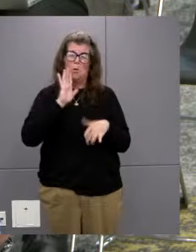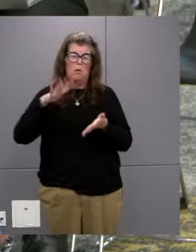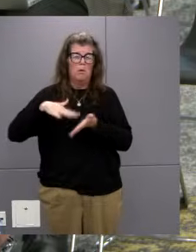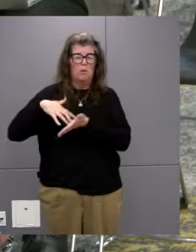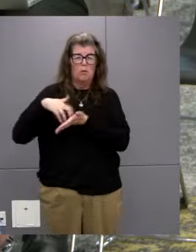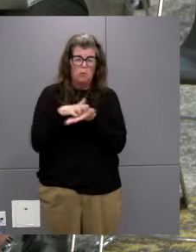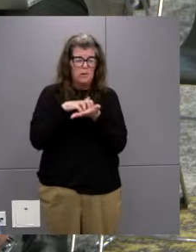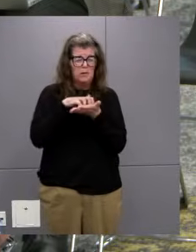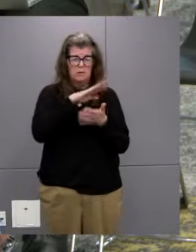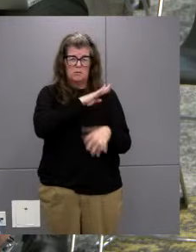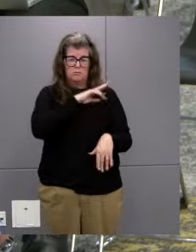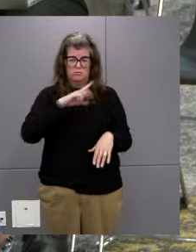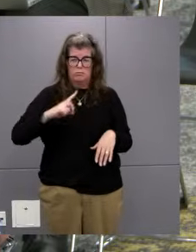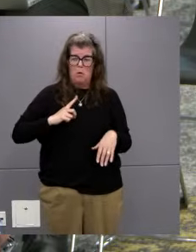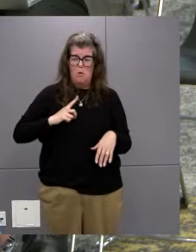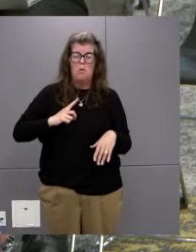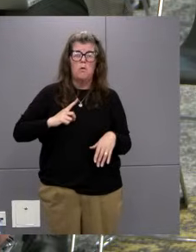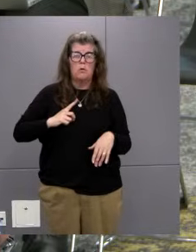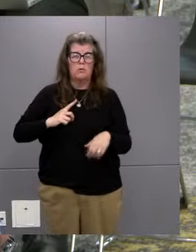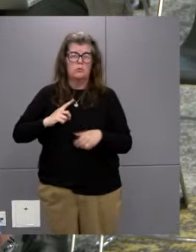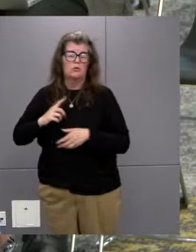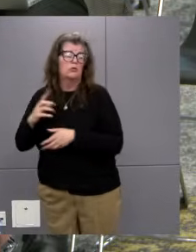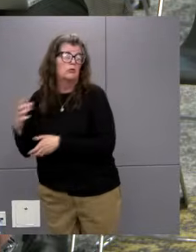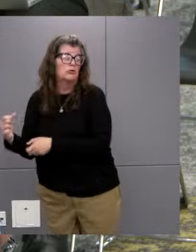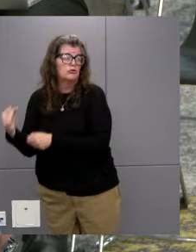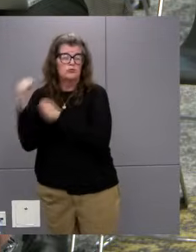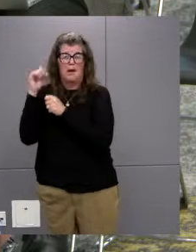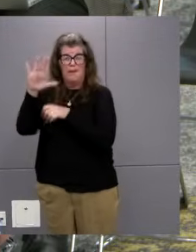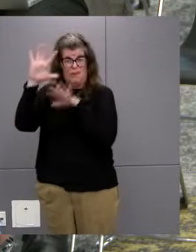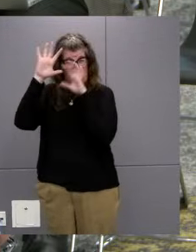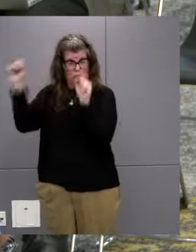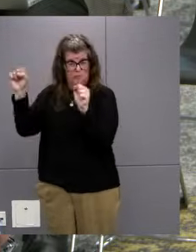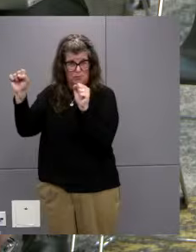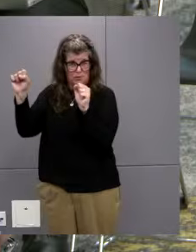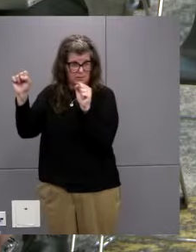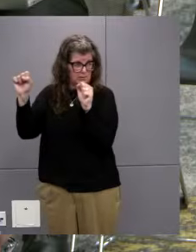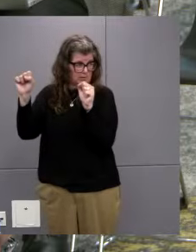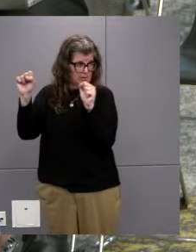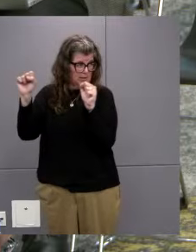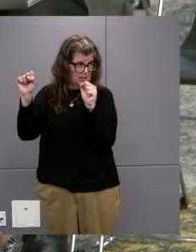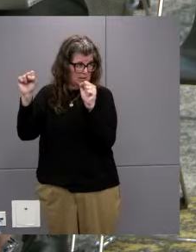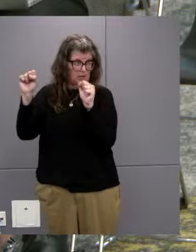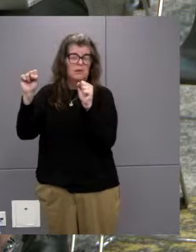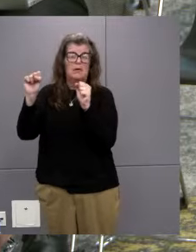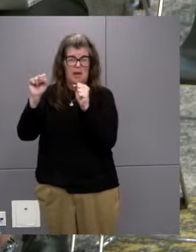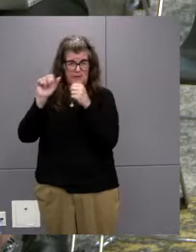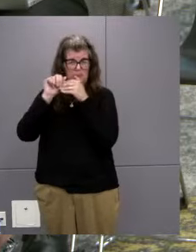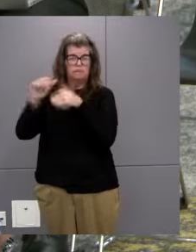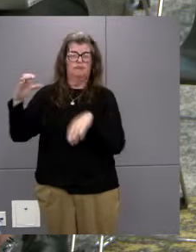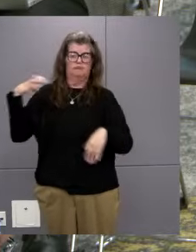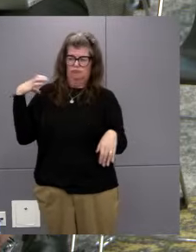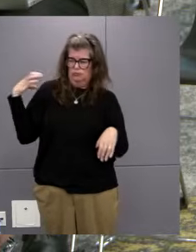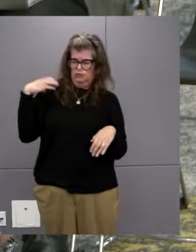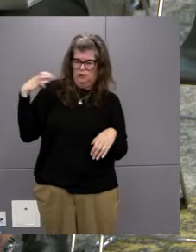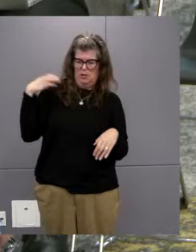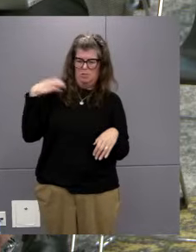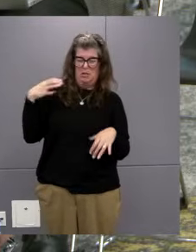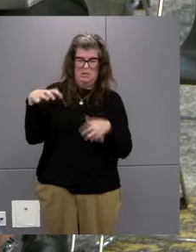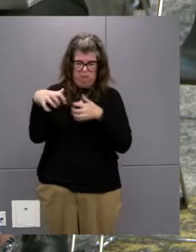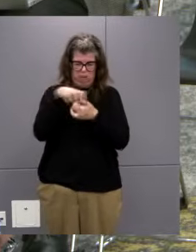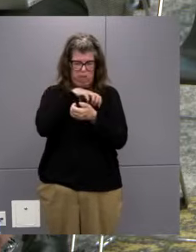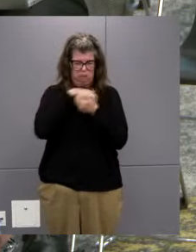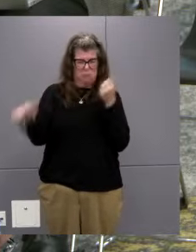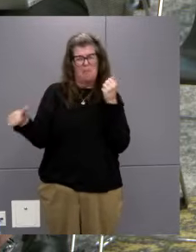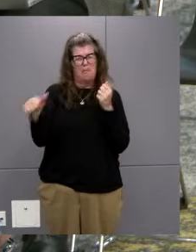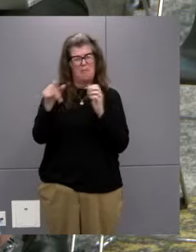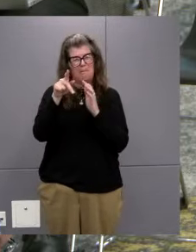the authority of your appointed president, create a strong man chairmanship, and erase a policy to keep Mott